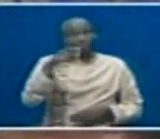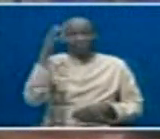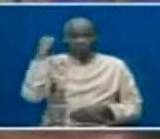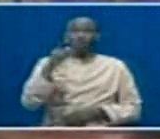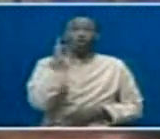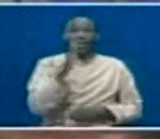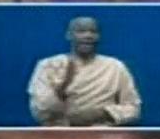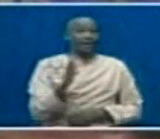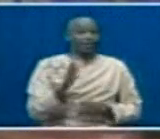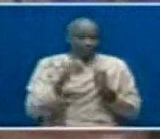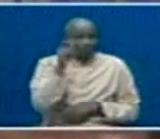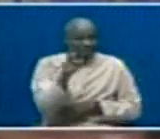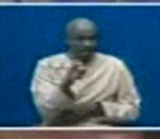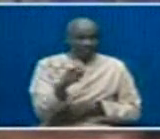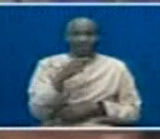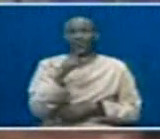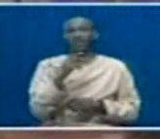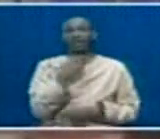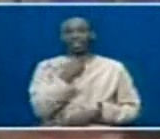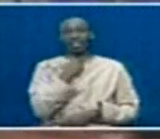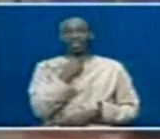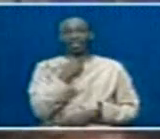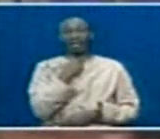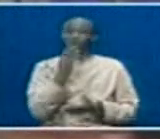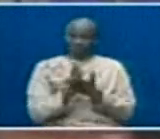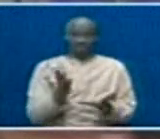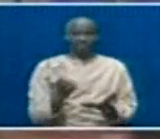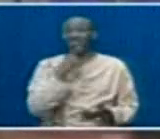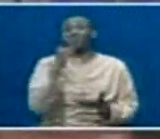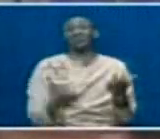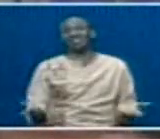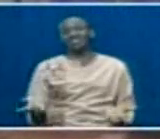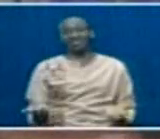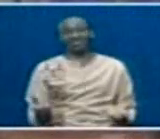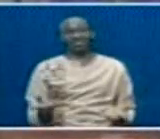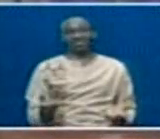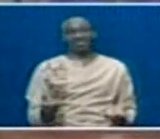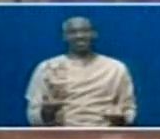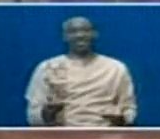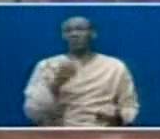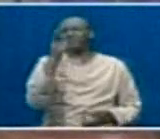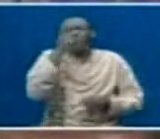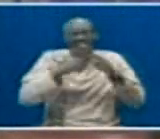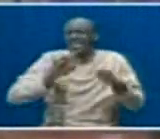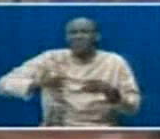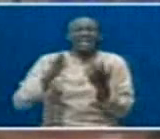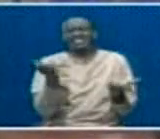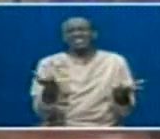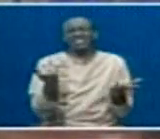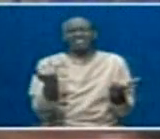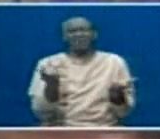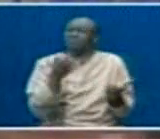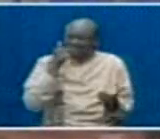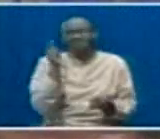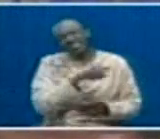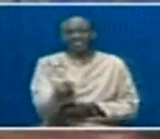do. Now, I had no words to say. Yeah. No, this is the truth. I had no words to say. Yeah. And I said, but you only got a year to go, Abdullah. Come